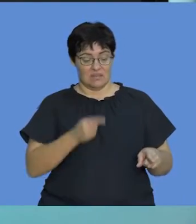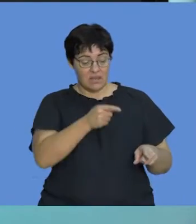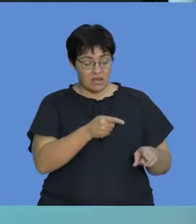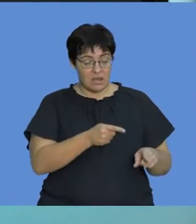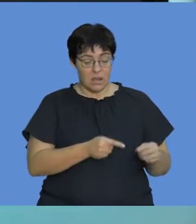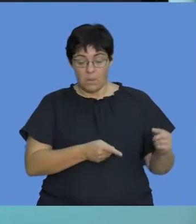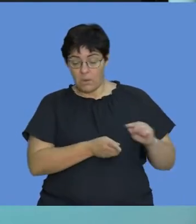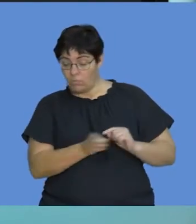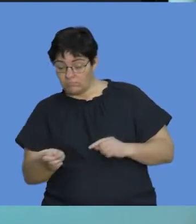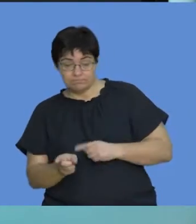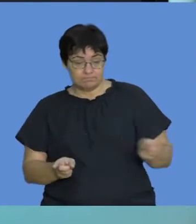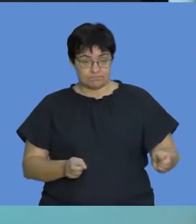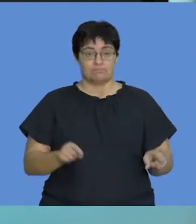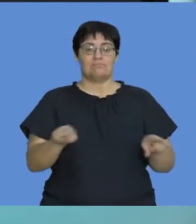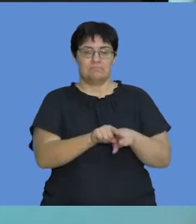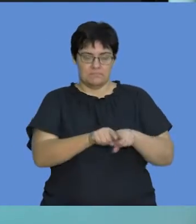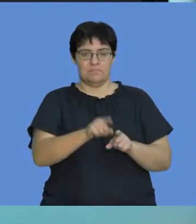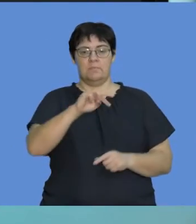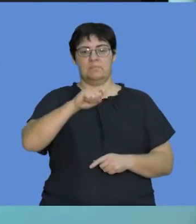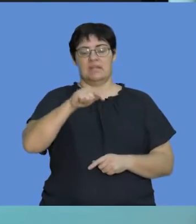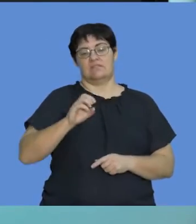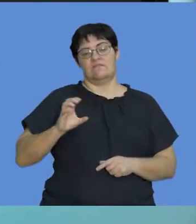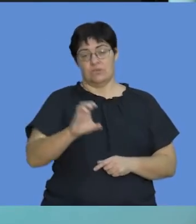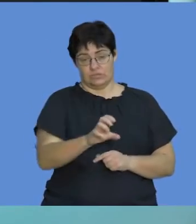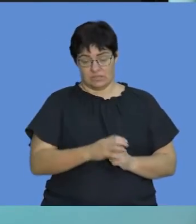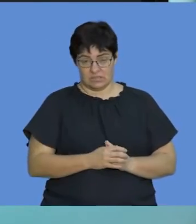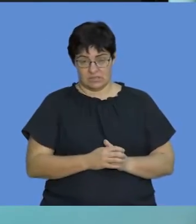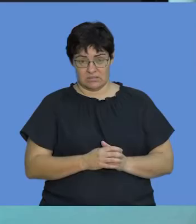the acceleration is the same as the net force.